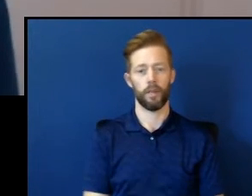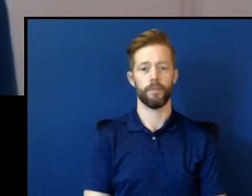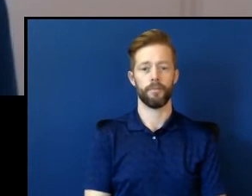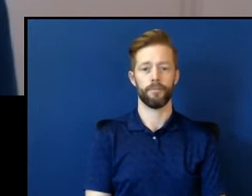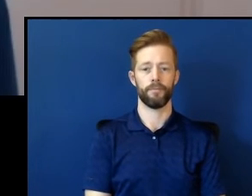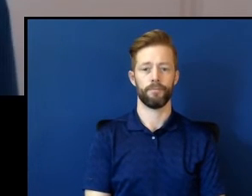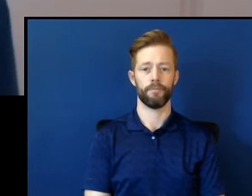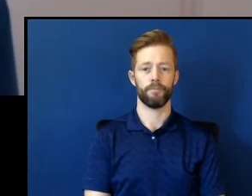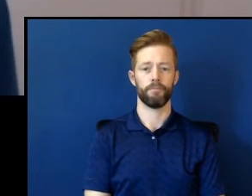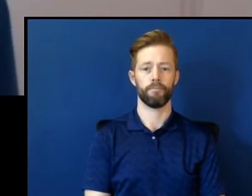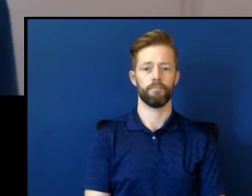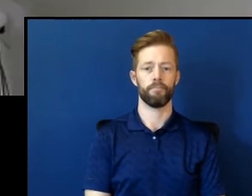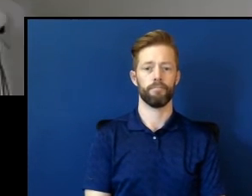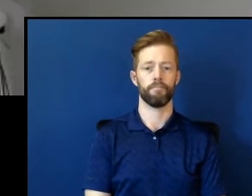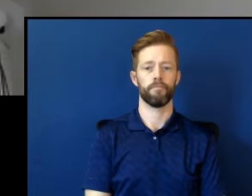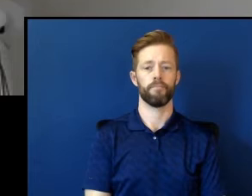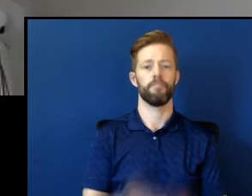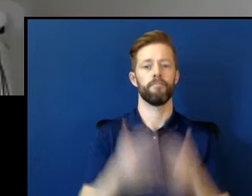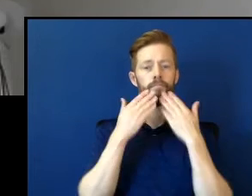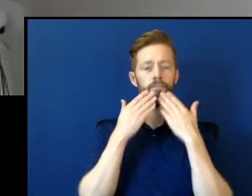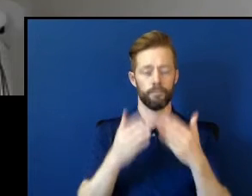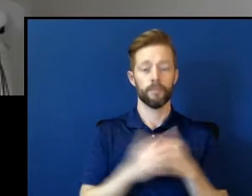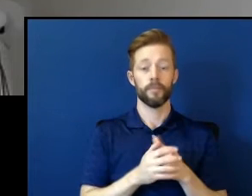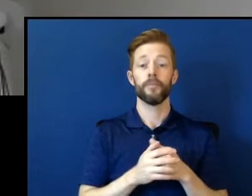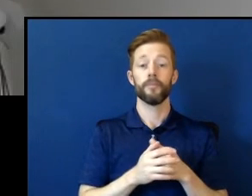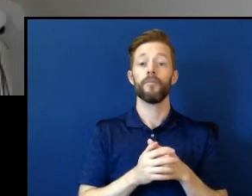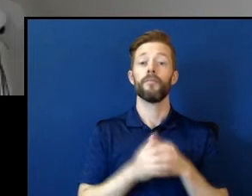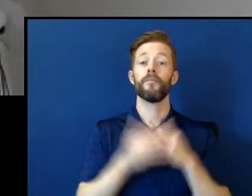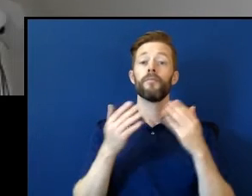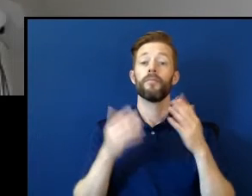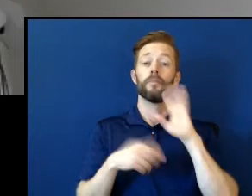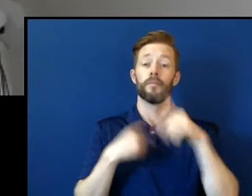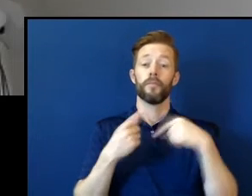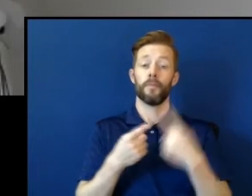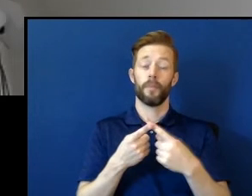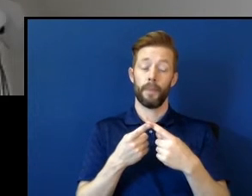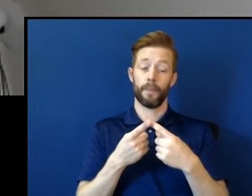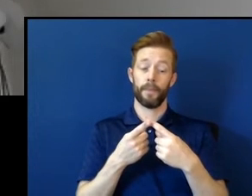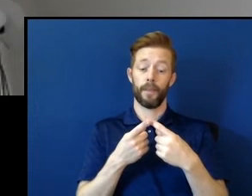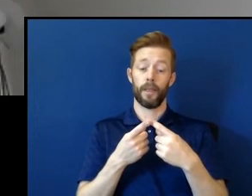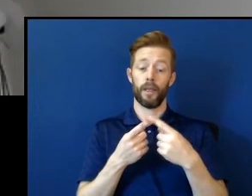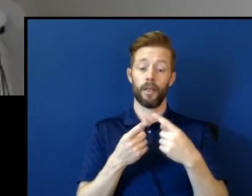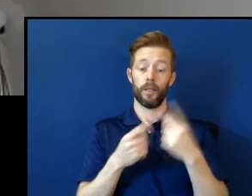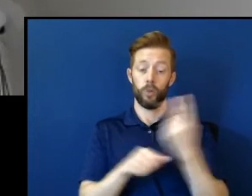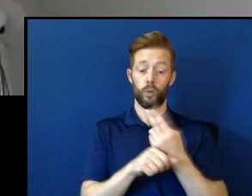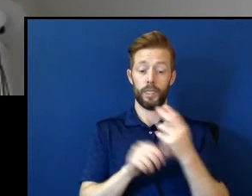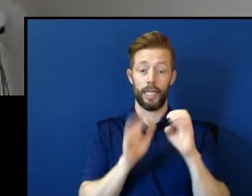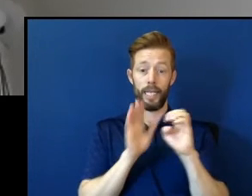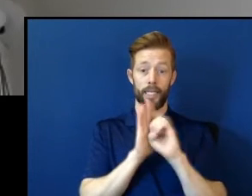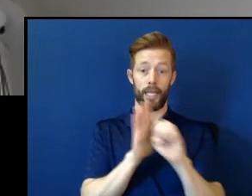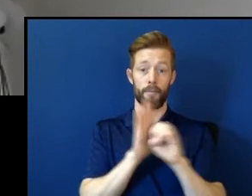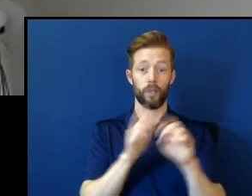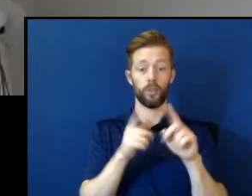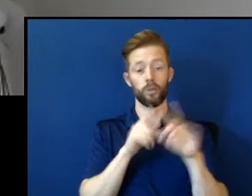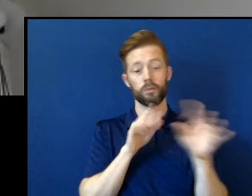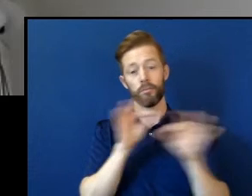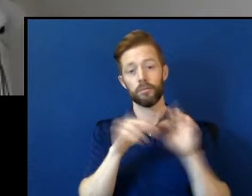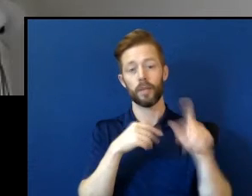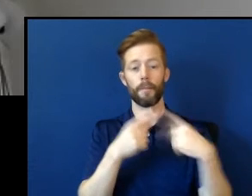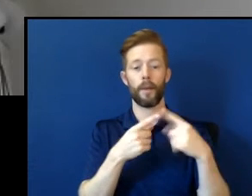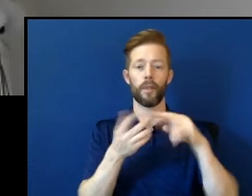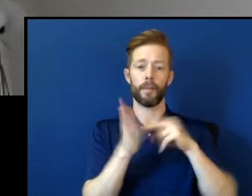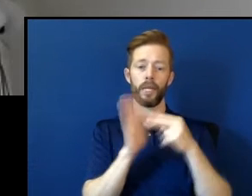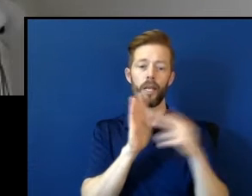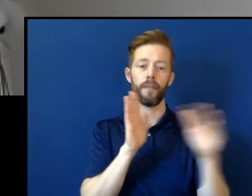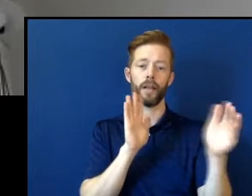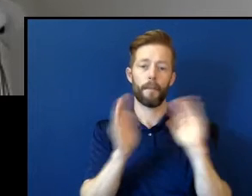nouns. Okay, thank you. So when you talk about using the example to explain